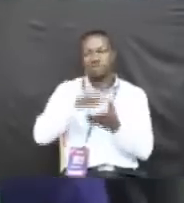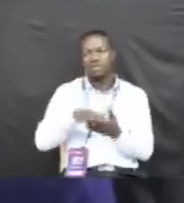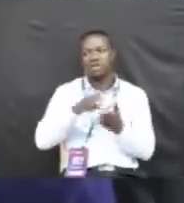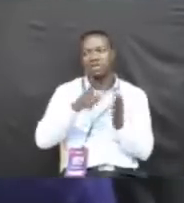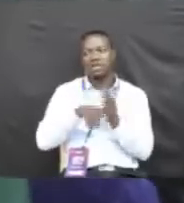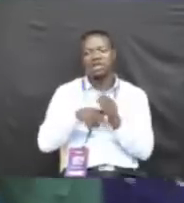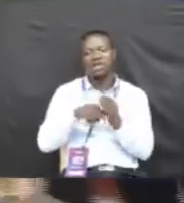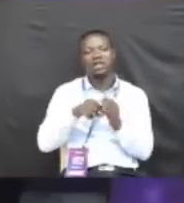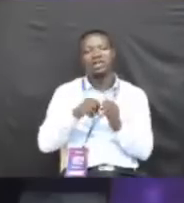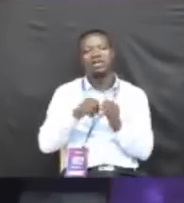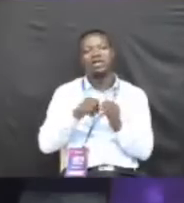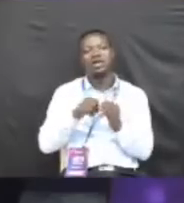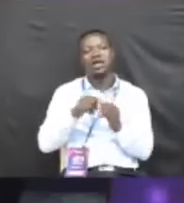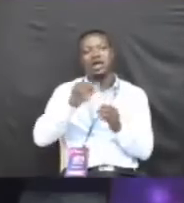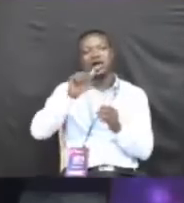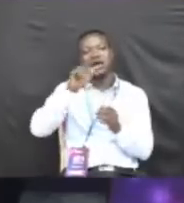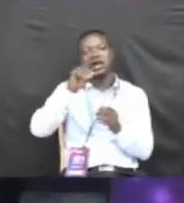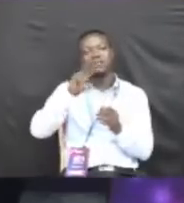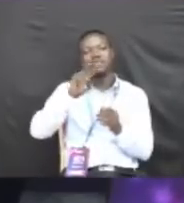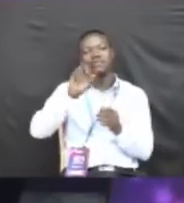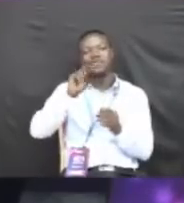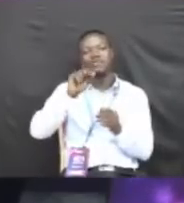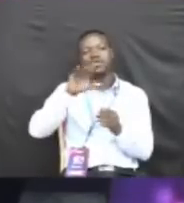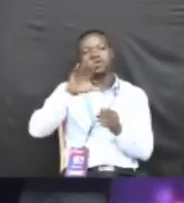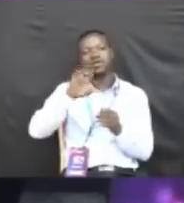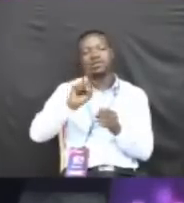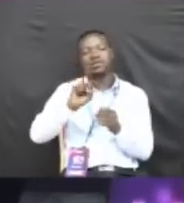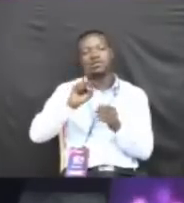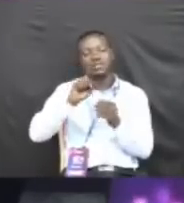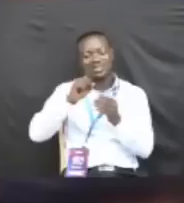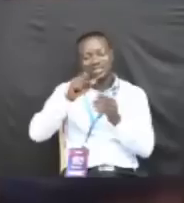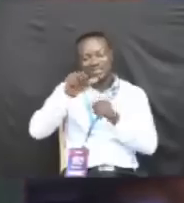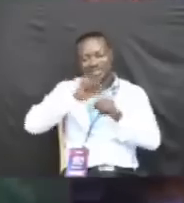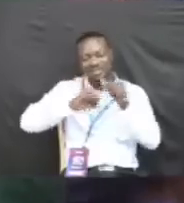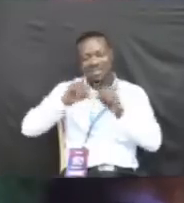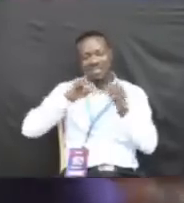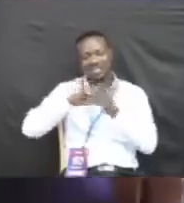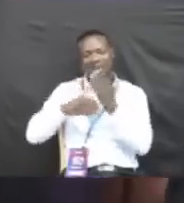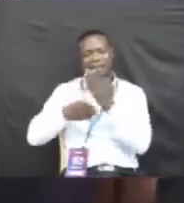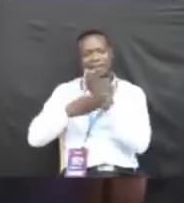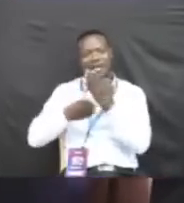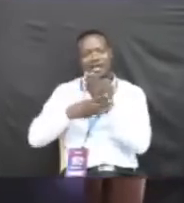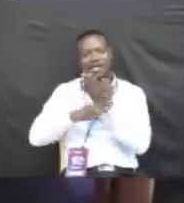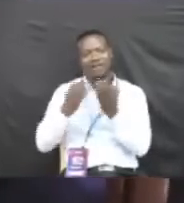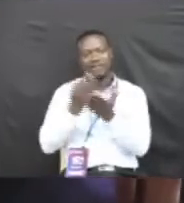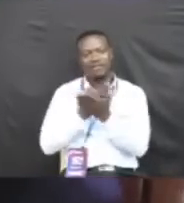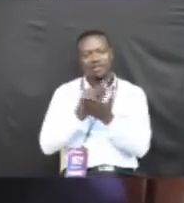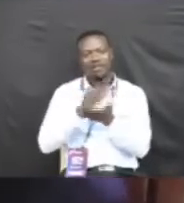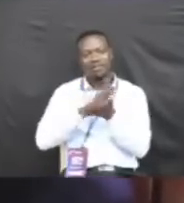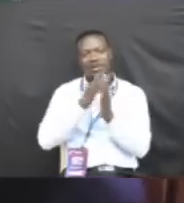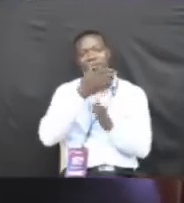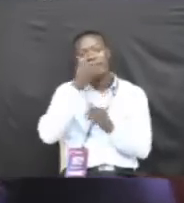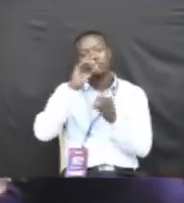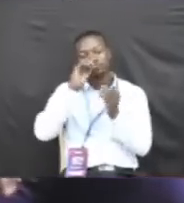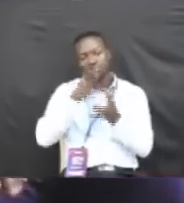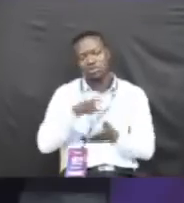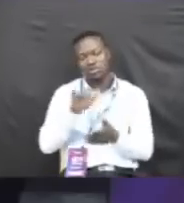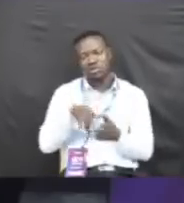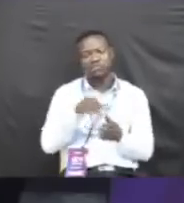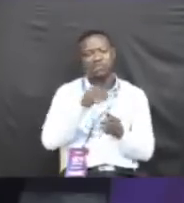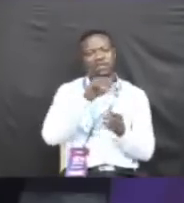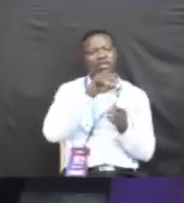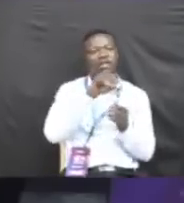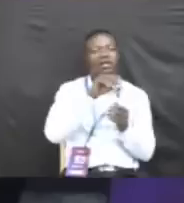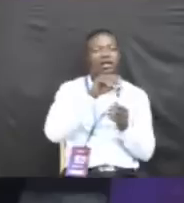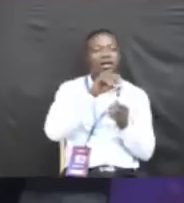advanced science at the Department of Banking and Finance. Master Regual